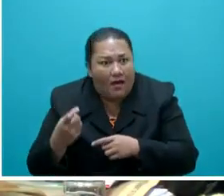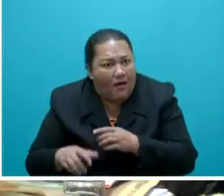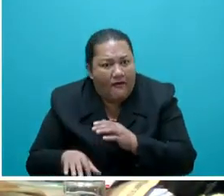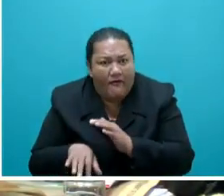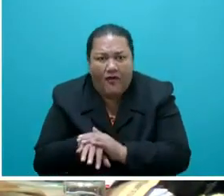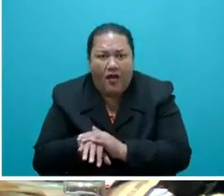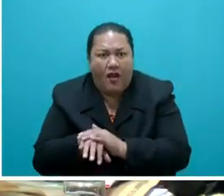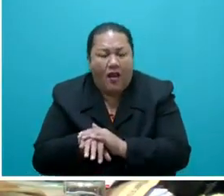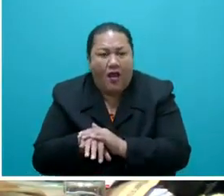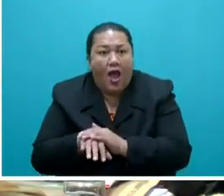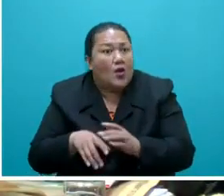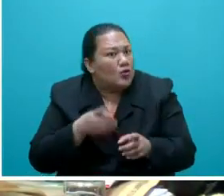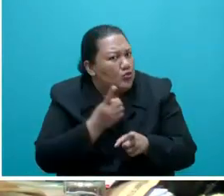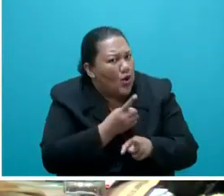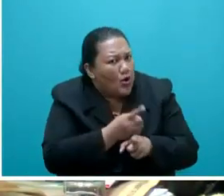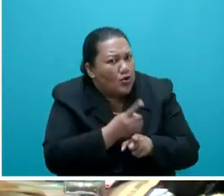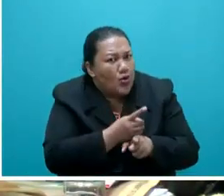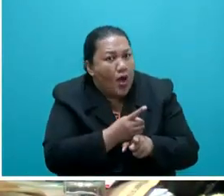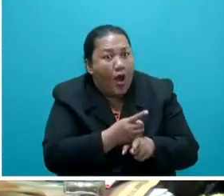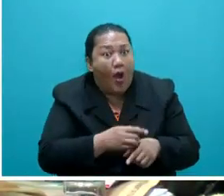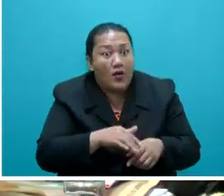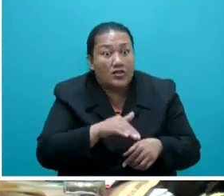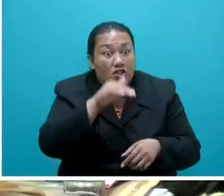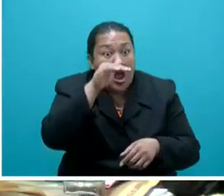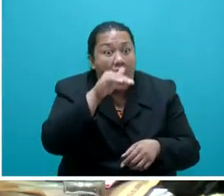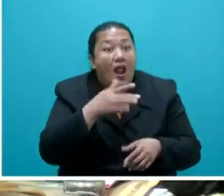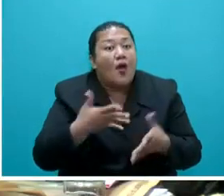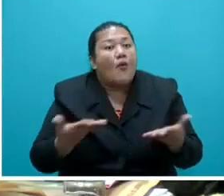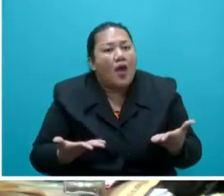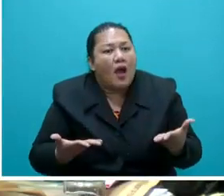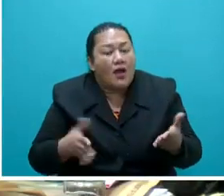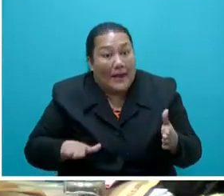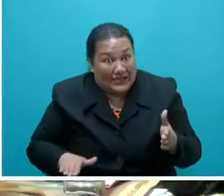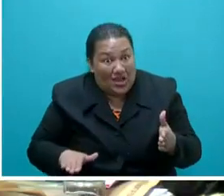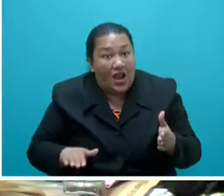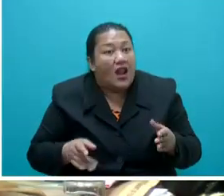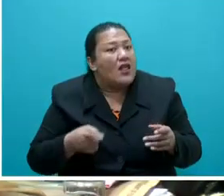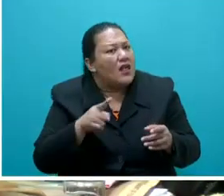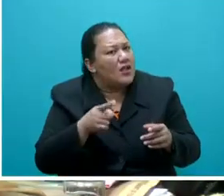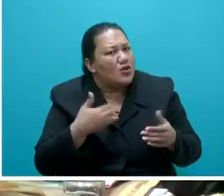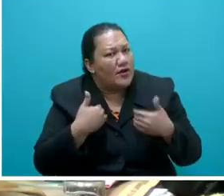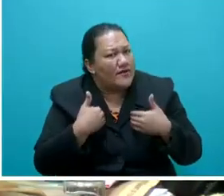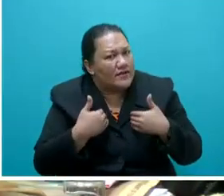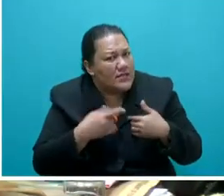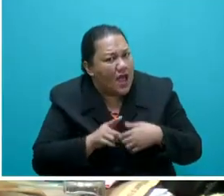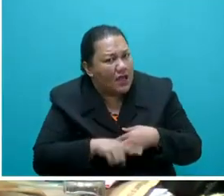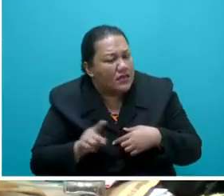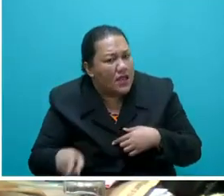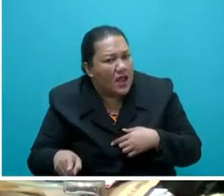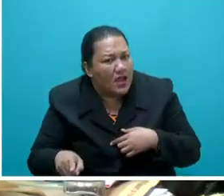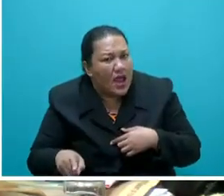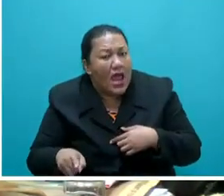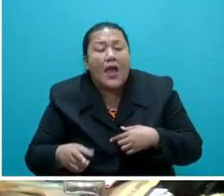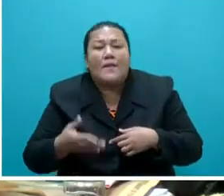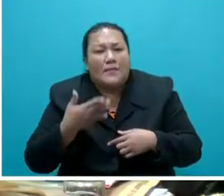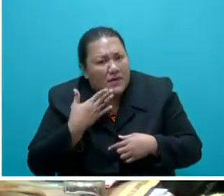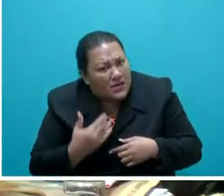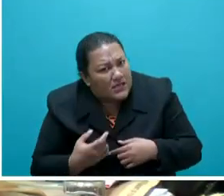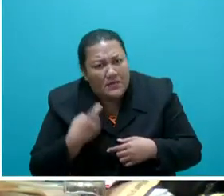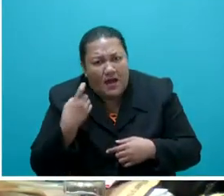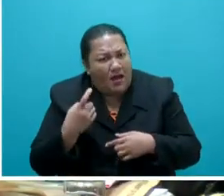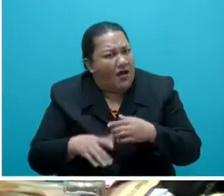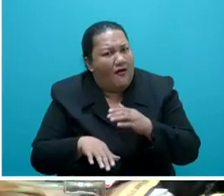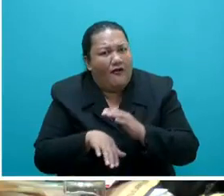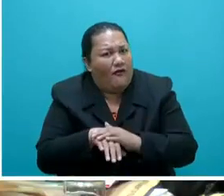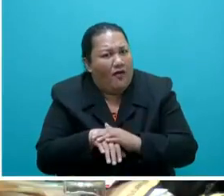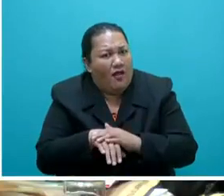university to be home before dark and to always make sure that she was with a friend no matter where she was. It